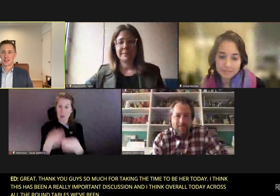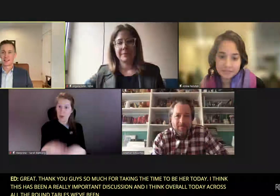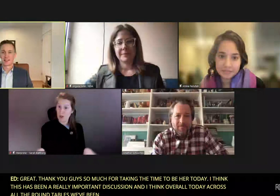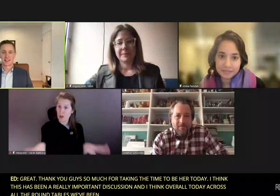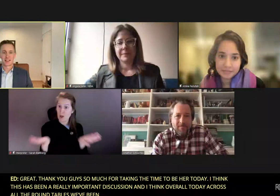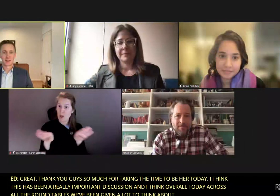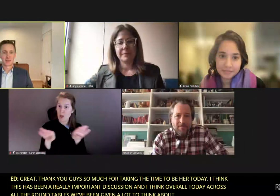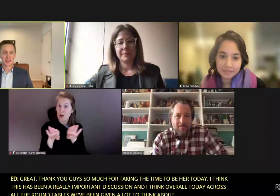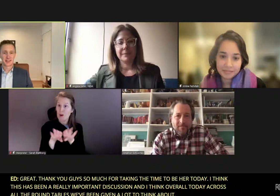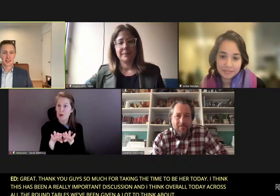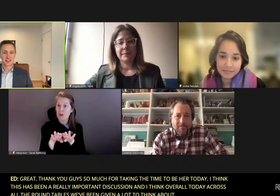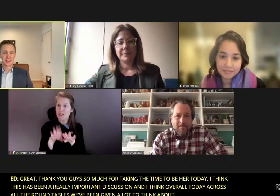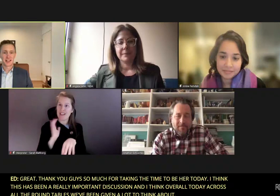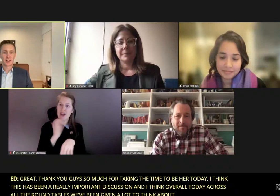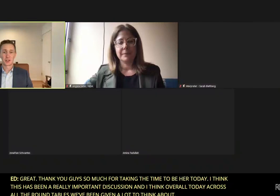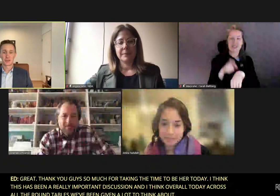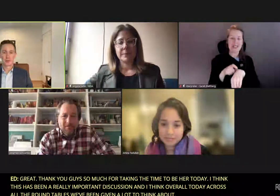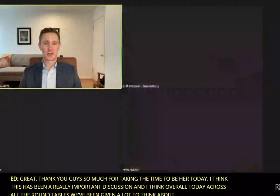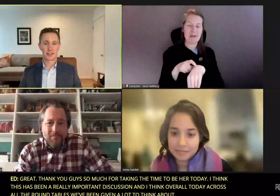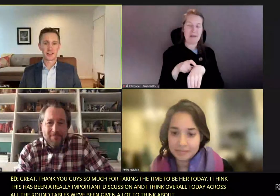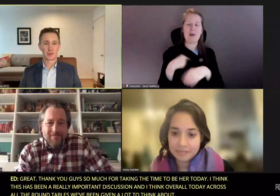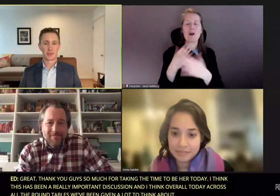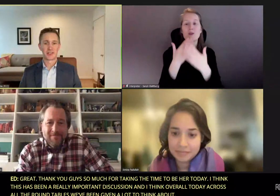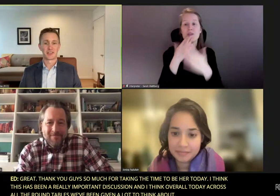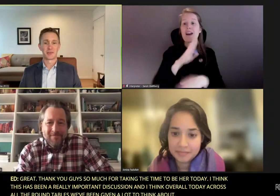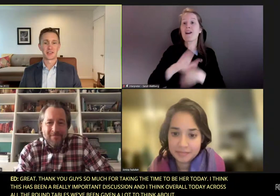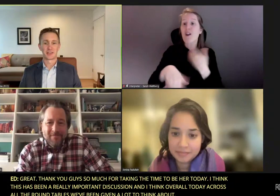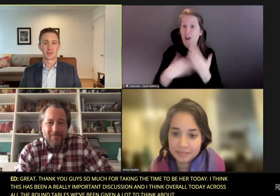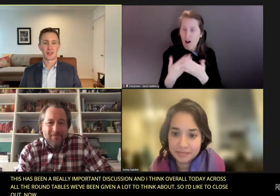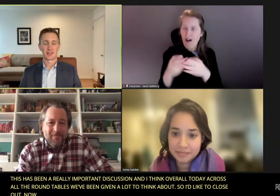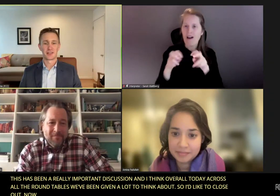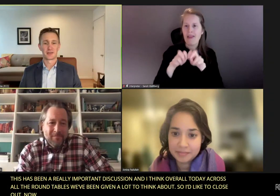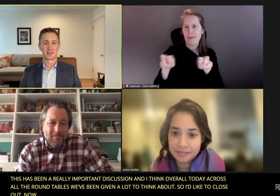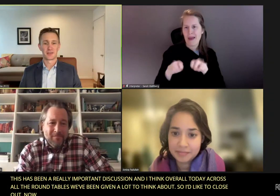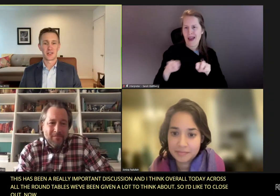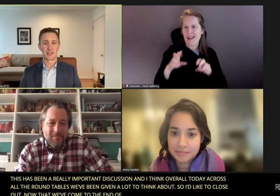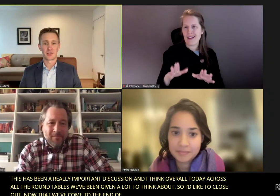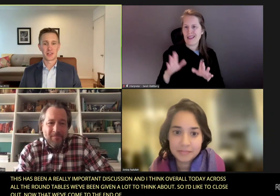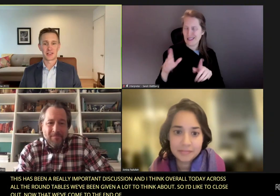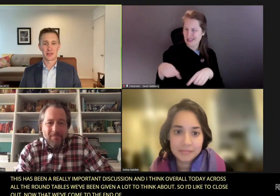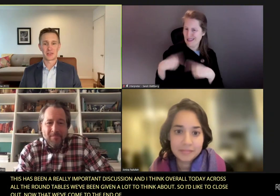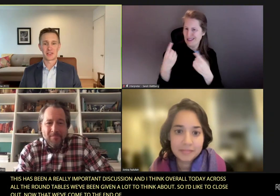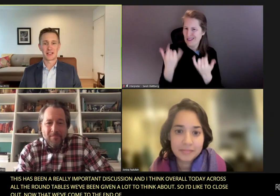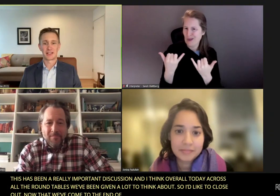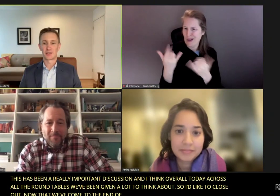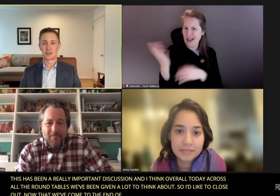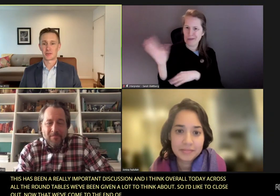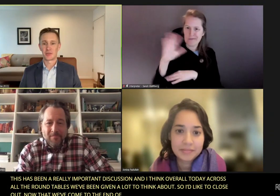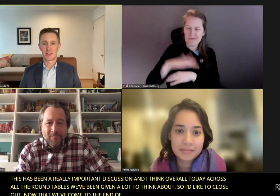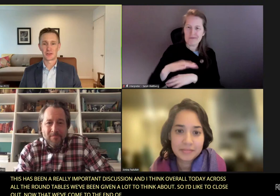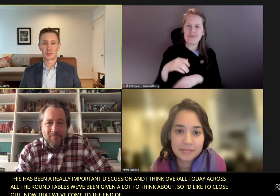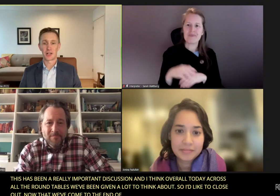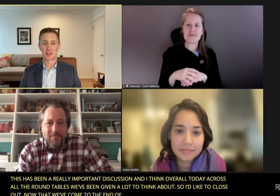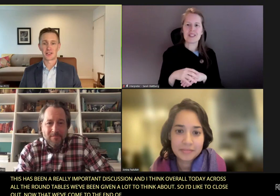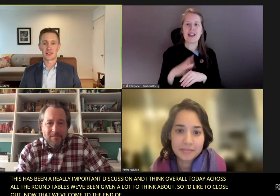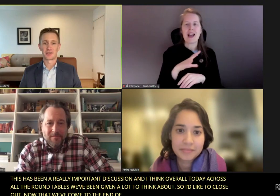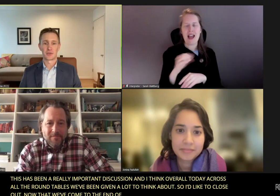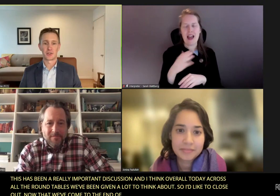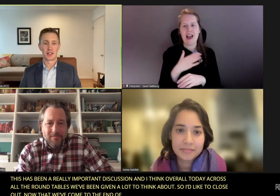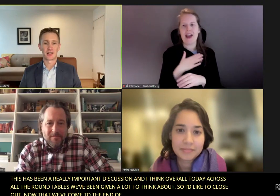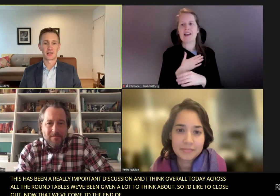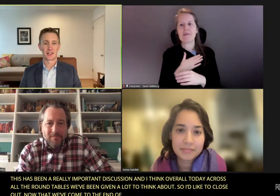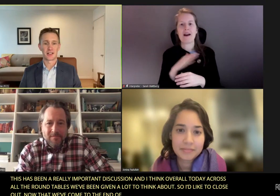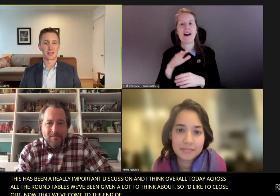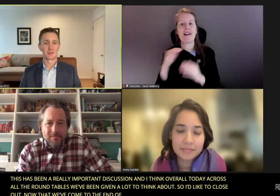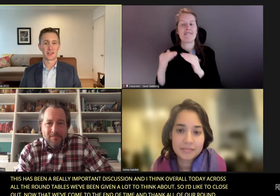come to the end of time and just thank all of our roundtable participants across the various roundtables today, and also my fellow moderators